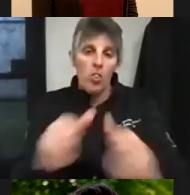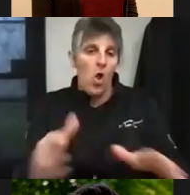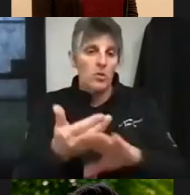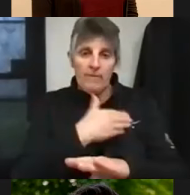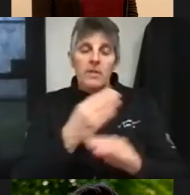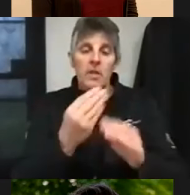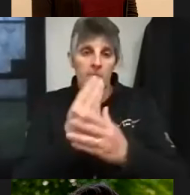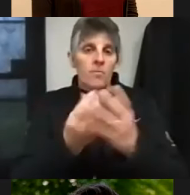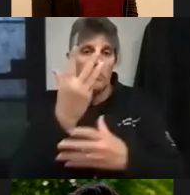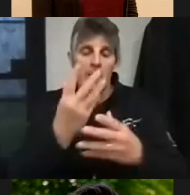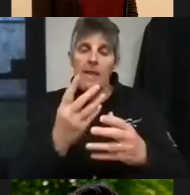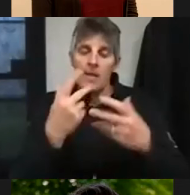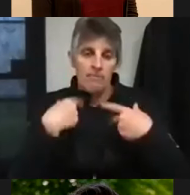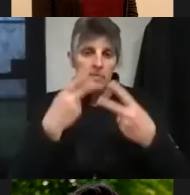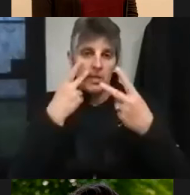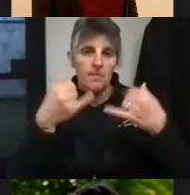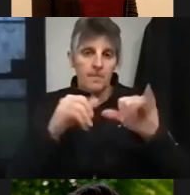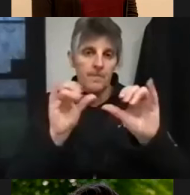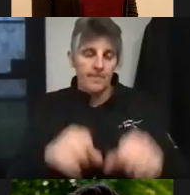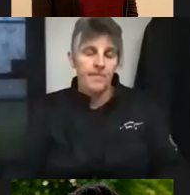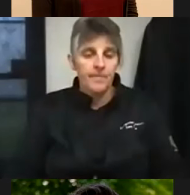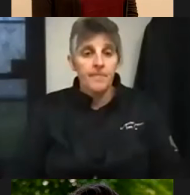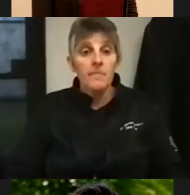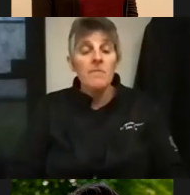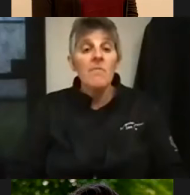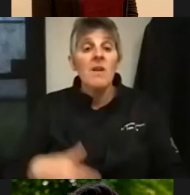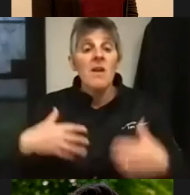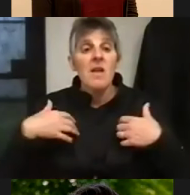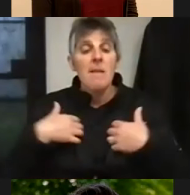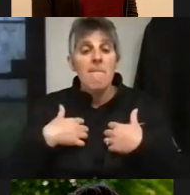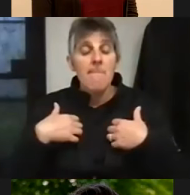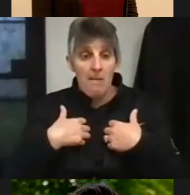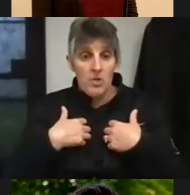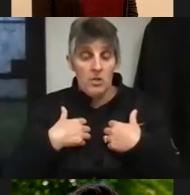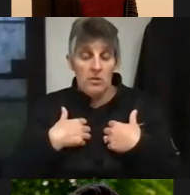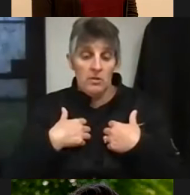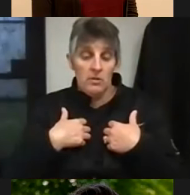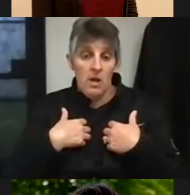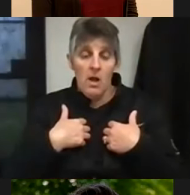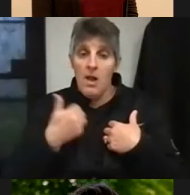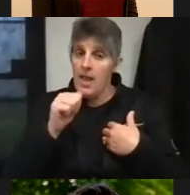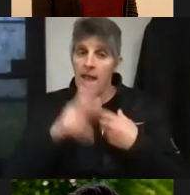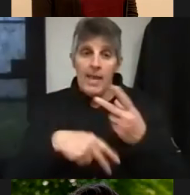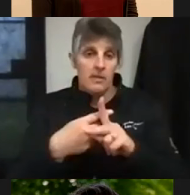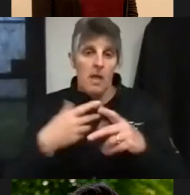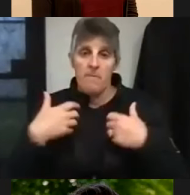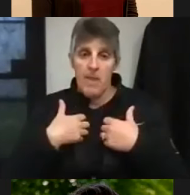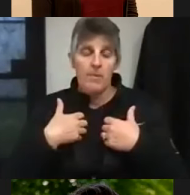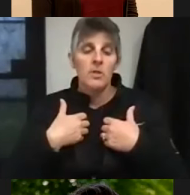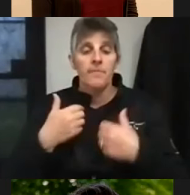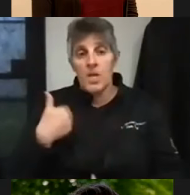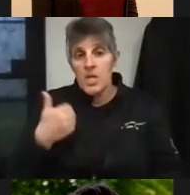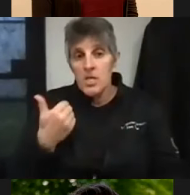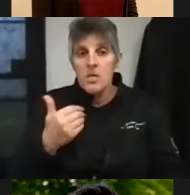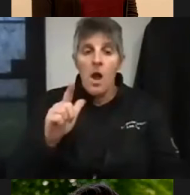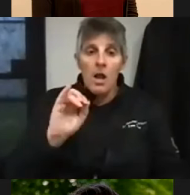and restore vision function. In mammals, any type of mammals, young lynx,